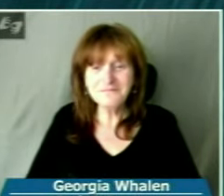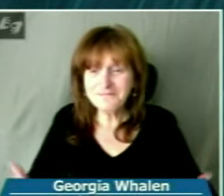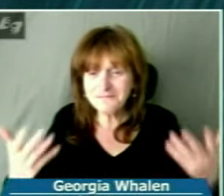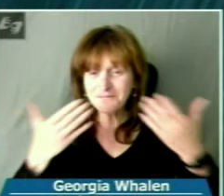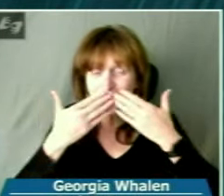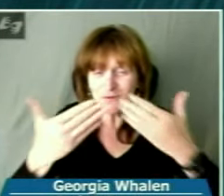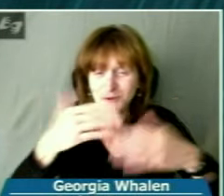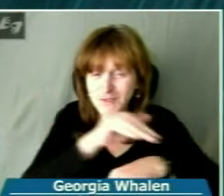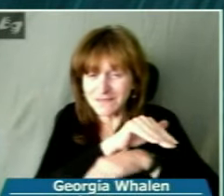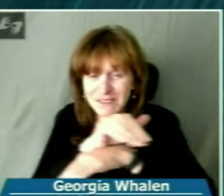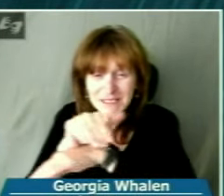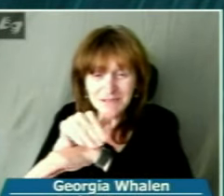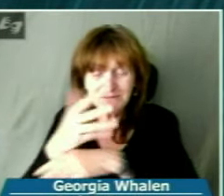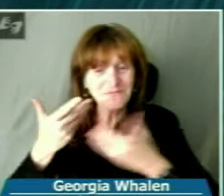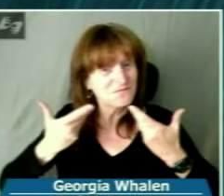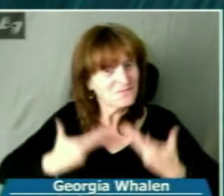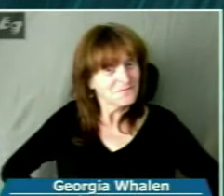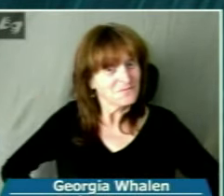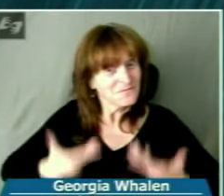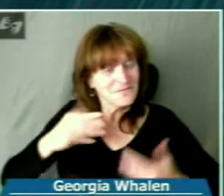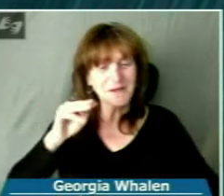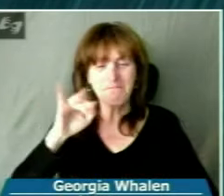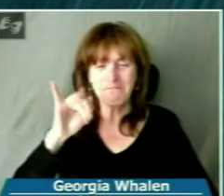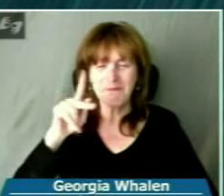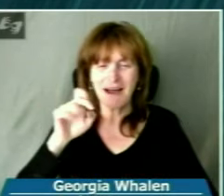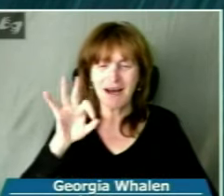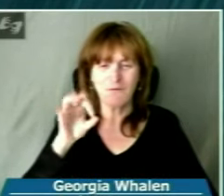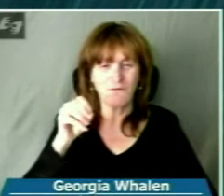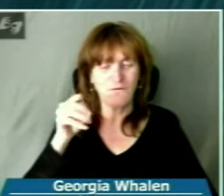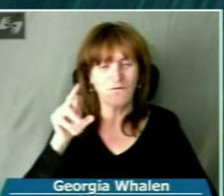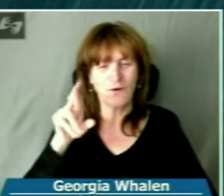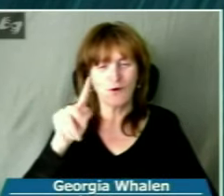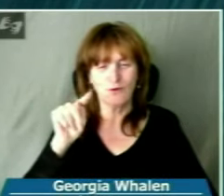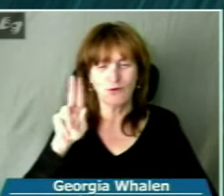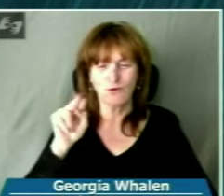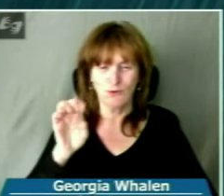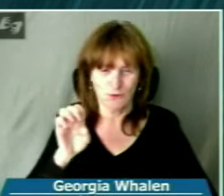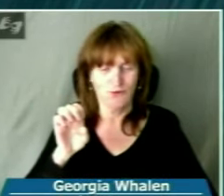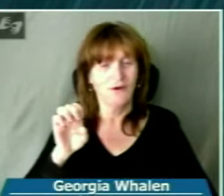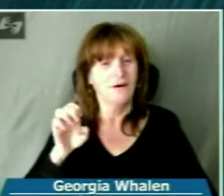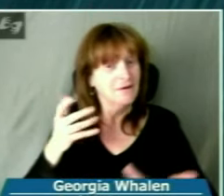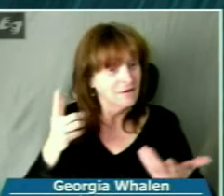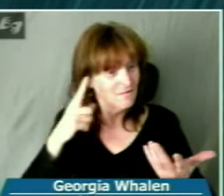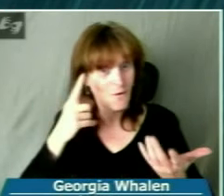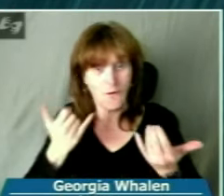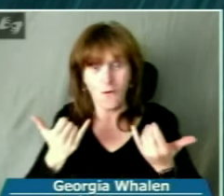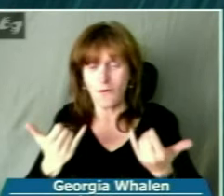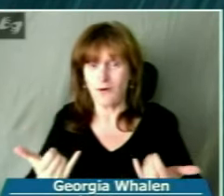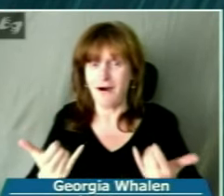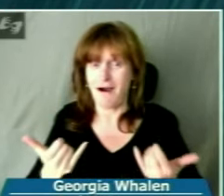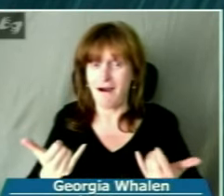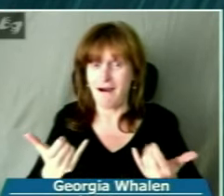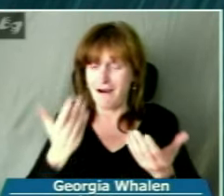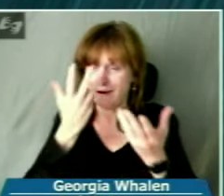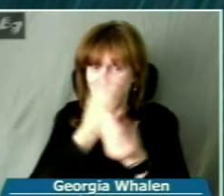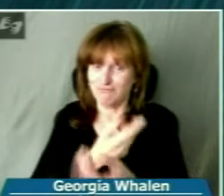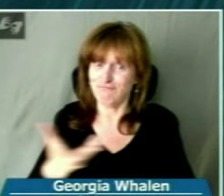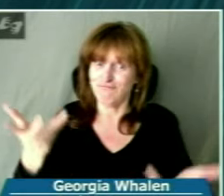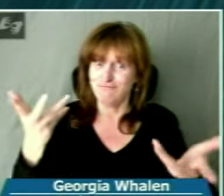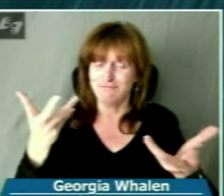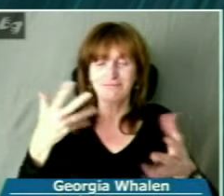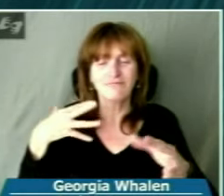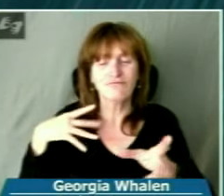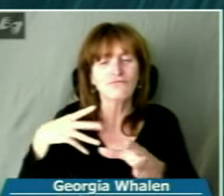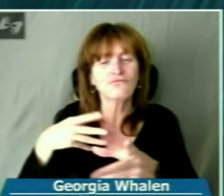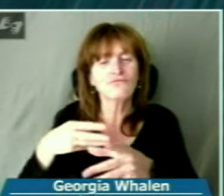Good evening, I'm Mike Fortune and I will be your host for this, our weekly virtual town hall meeting concerning the COVID-19 emergency here in the city